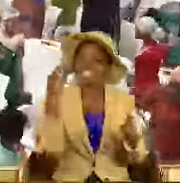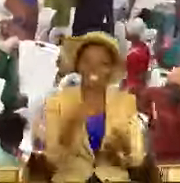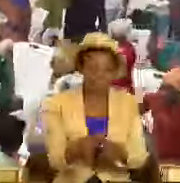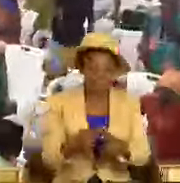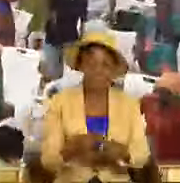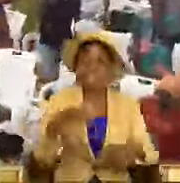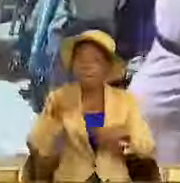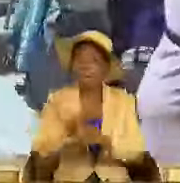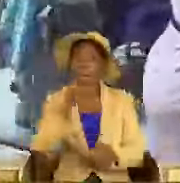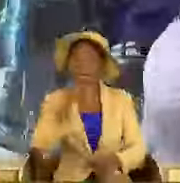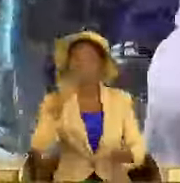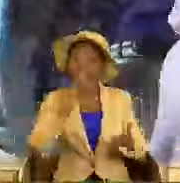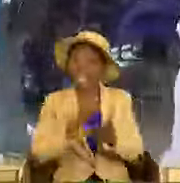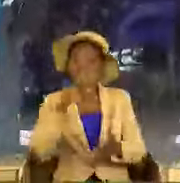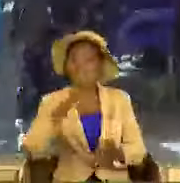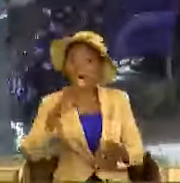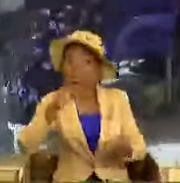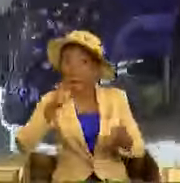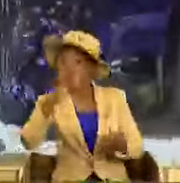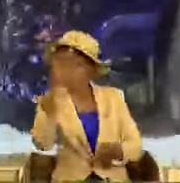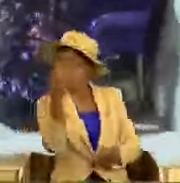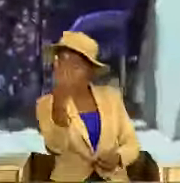make sure you are 12 in